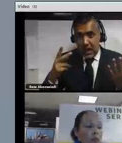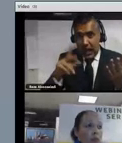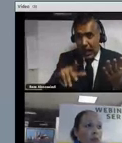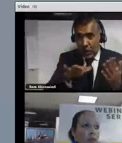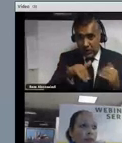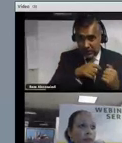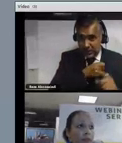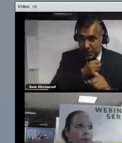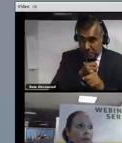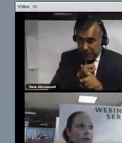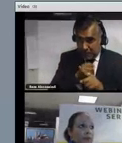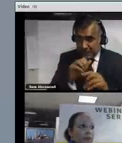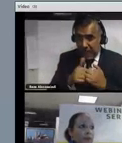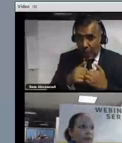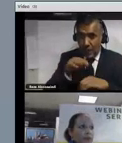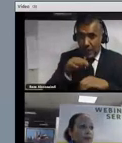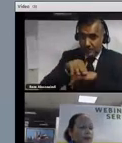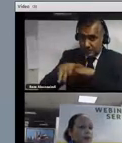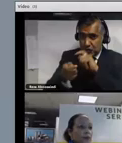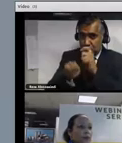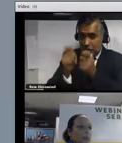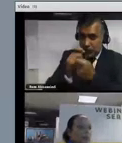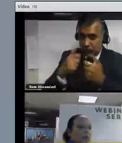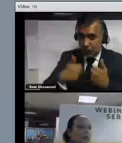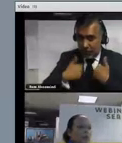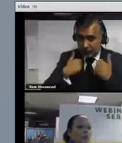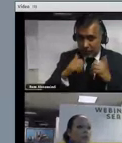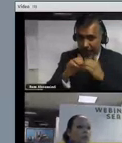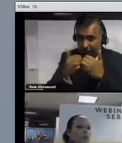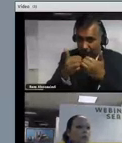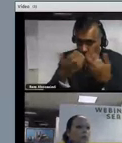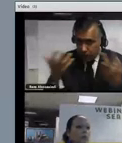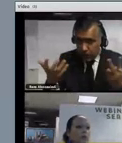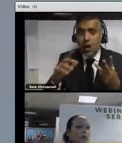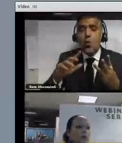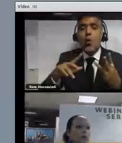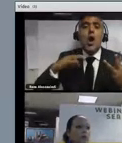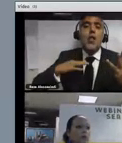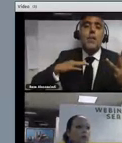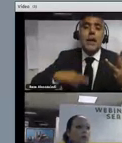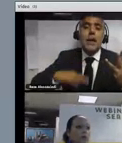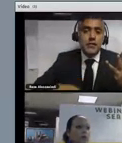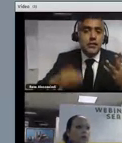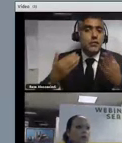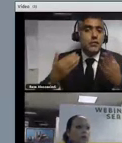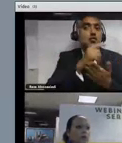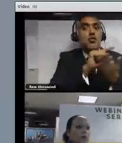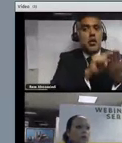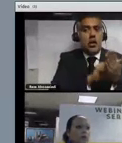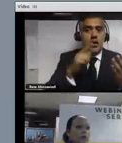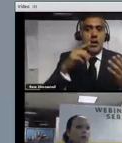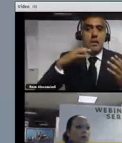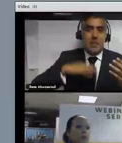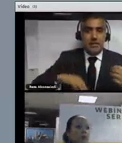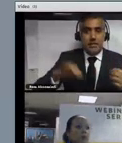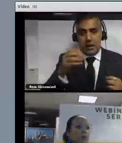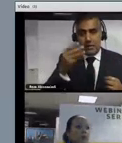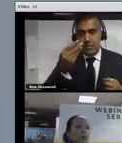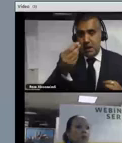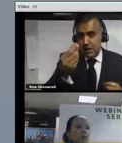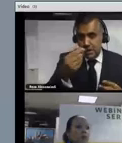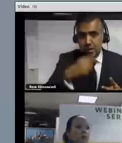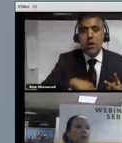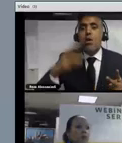impacted, people's lives? How much? What are the benefits in terms of money? What are the benefits in terms of